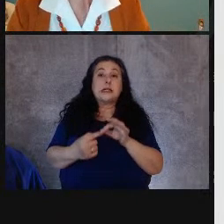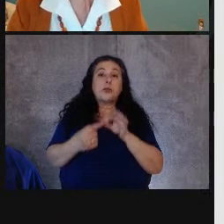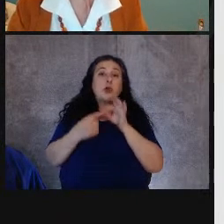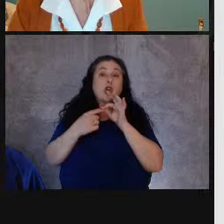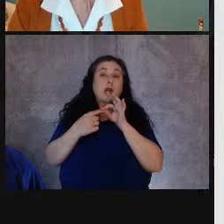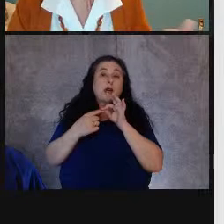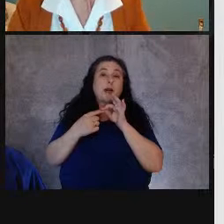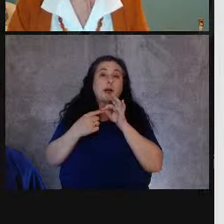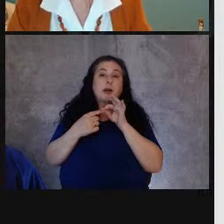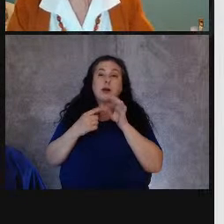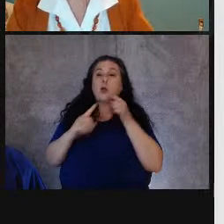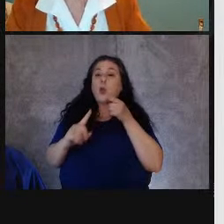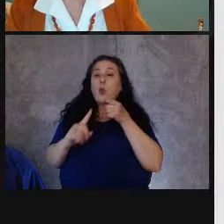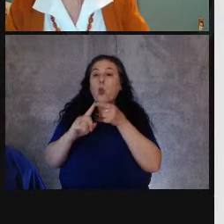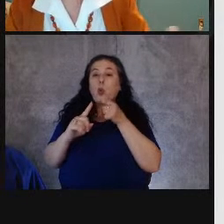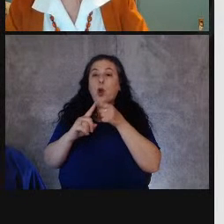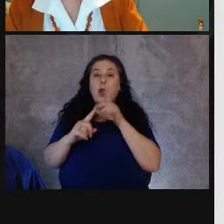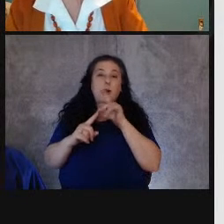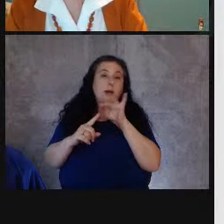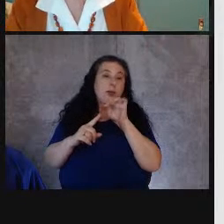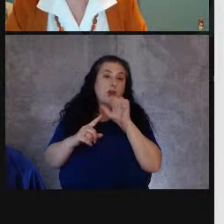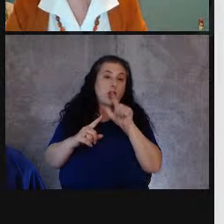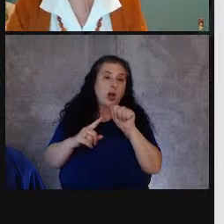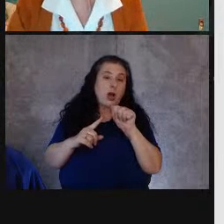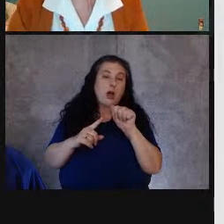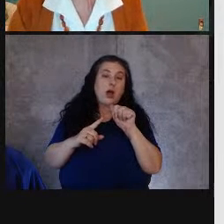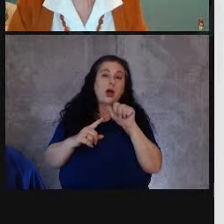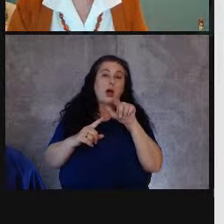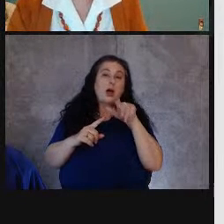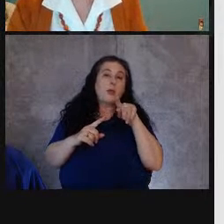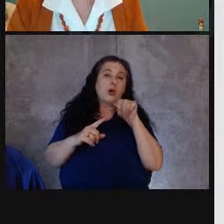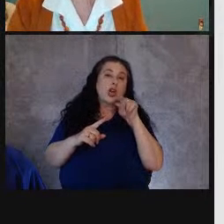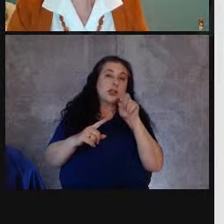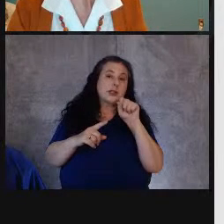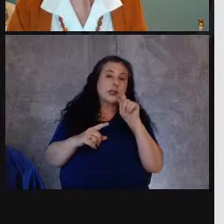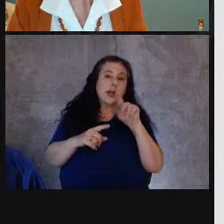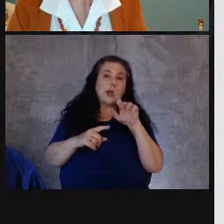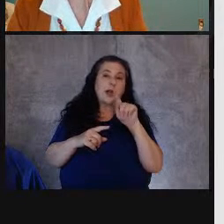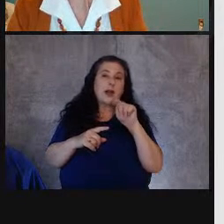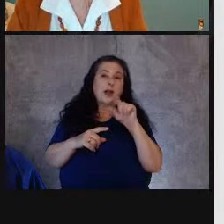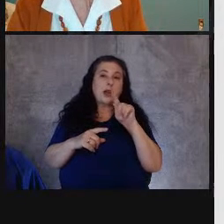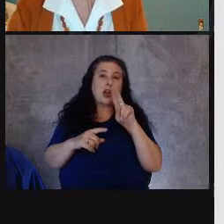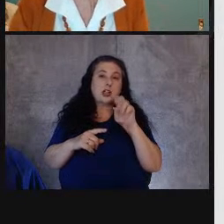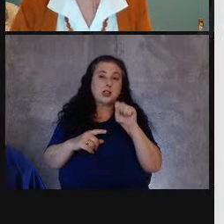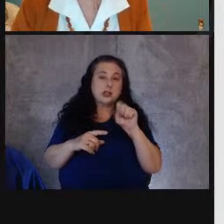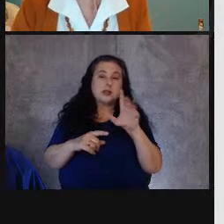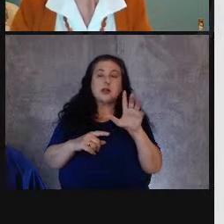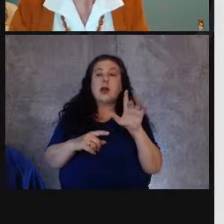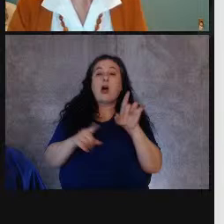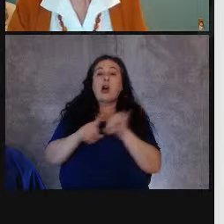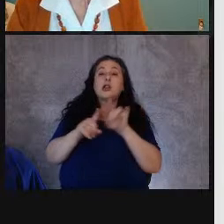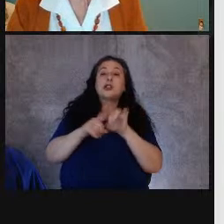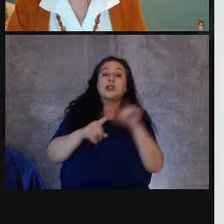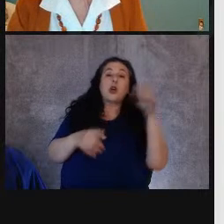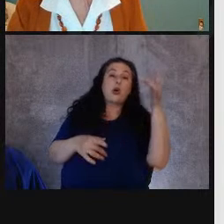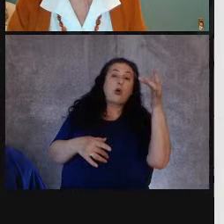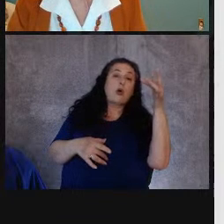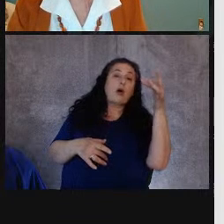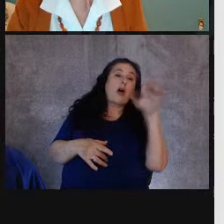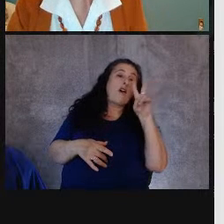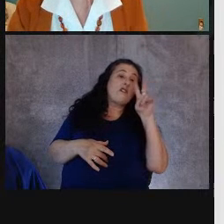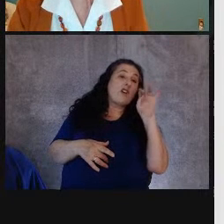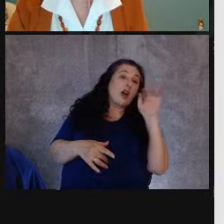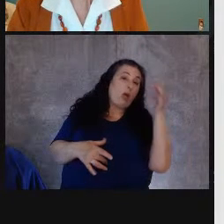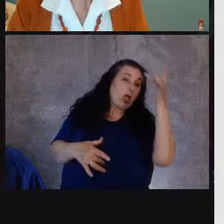particularly aimed at diphtheria, pertussis, and tetanus. There were also, of course, viral diseases that came